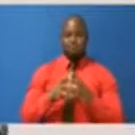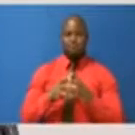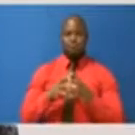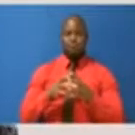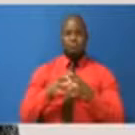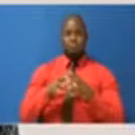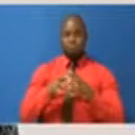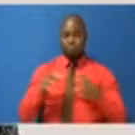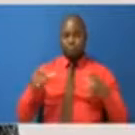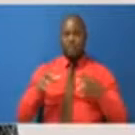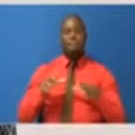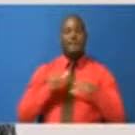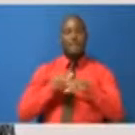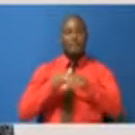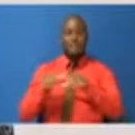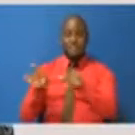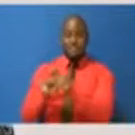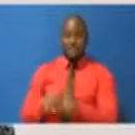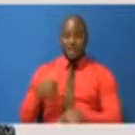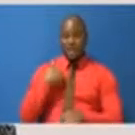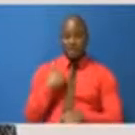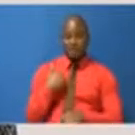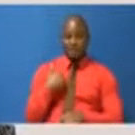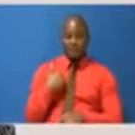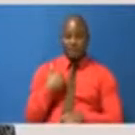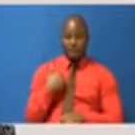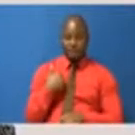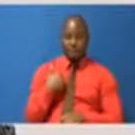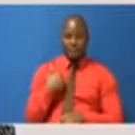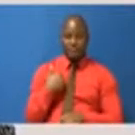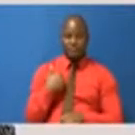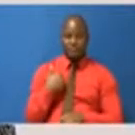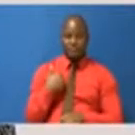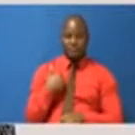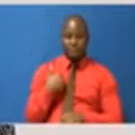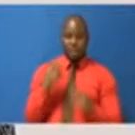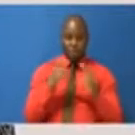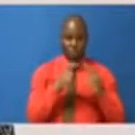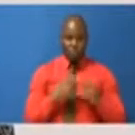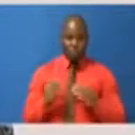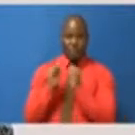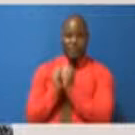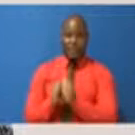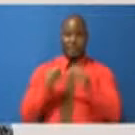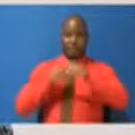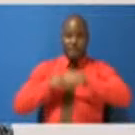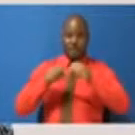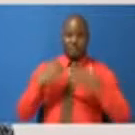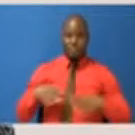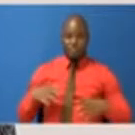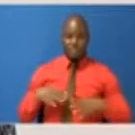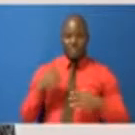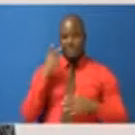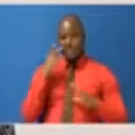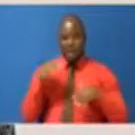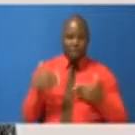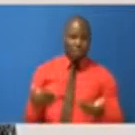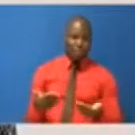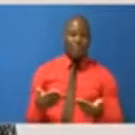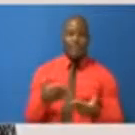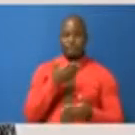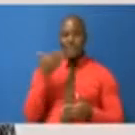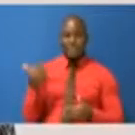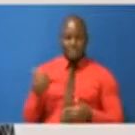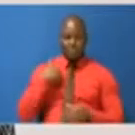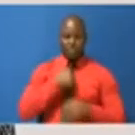traffic and also have to have a consultation with the matatu people and see how